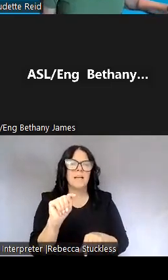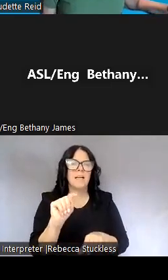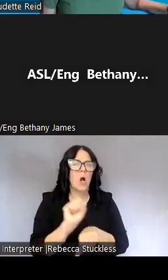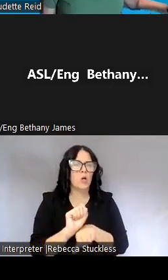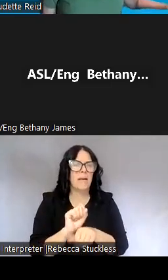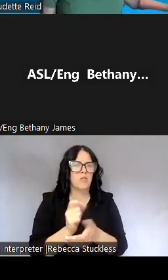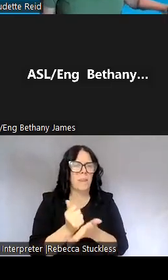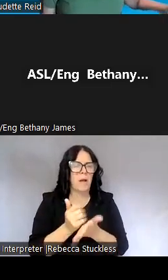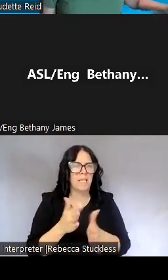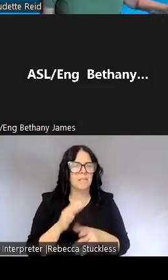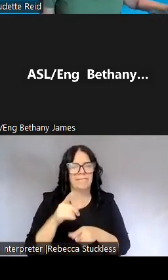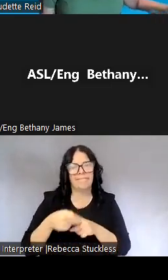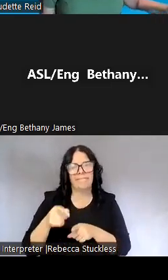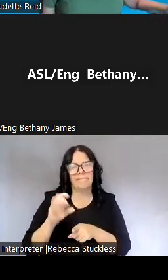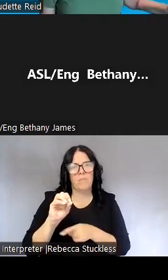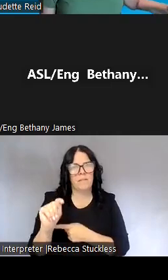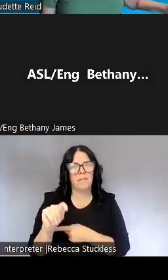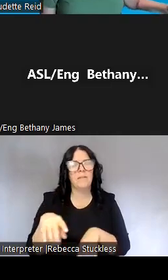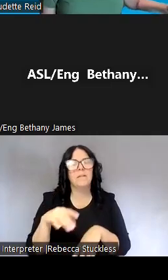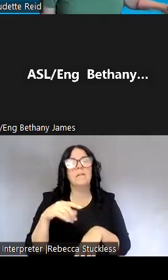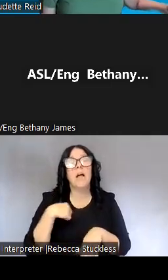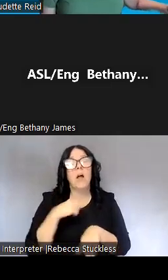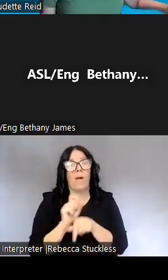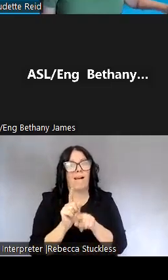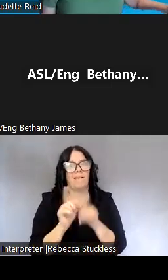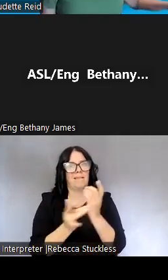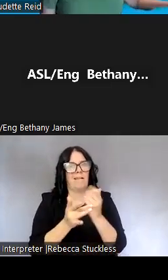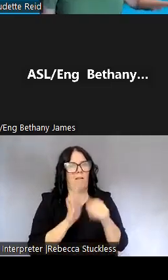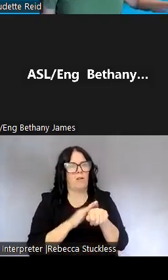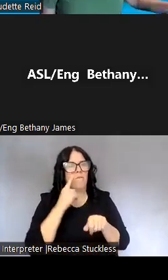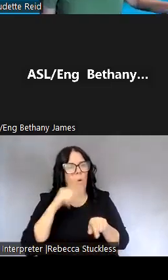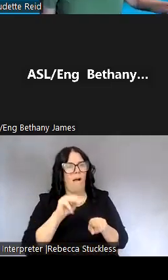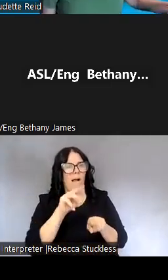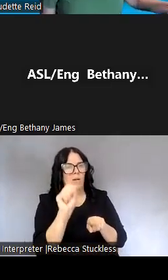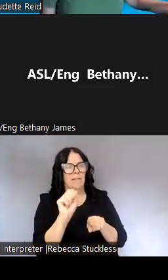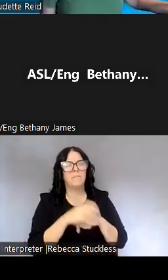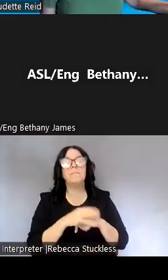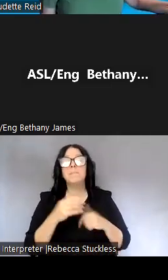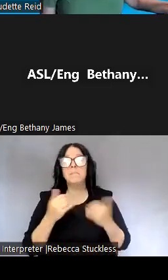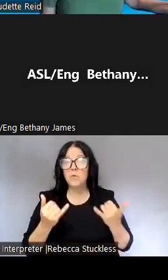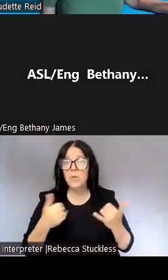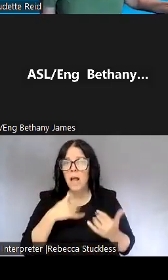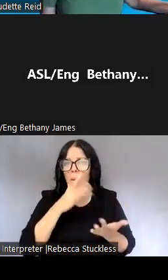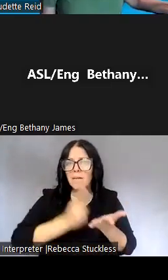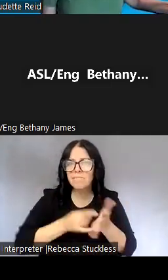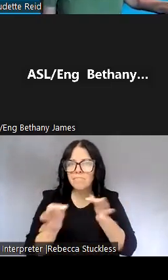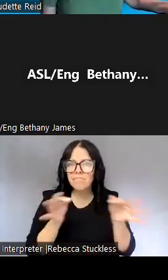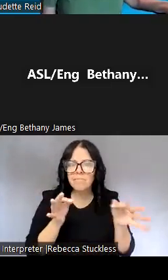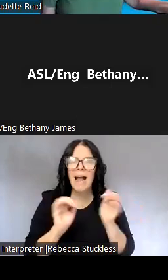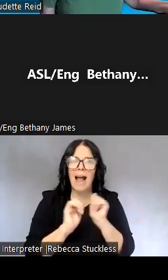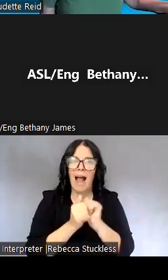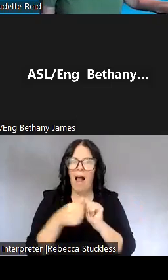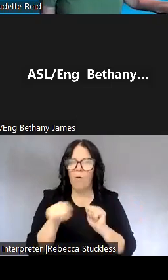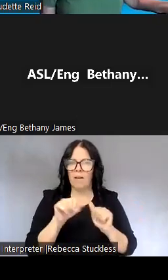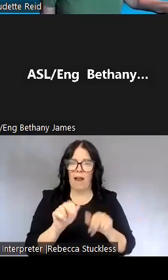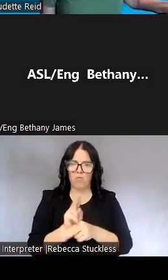technology consultant for Michigan Rehabilitation Services. And today I'm going to be talking about how to work smart with